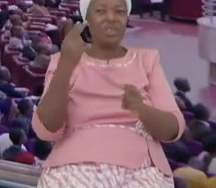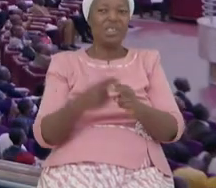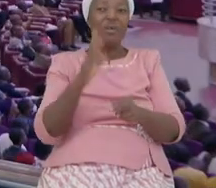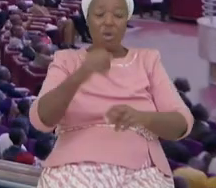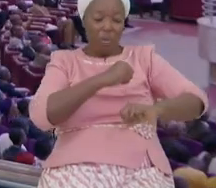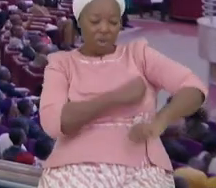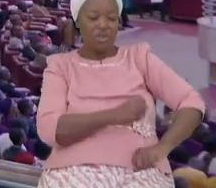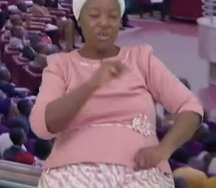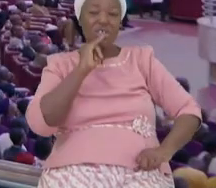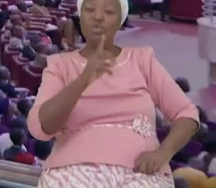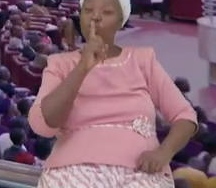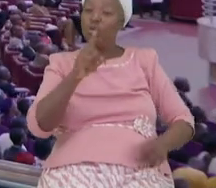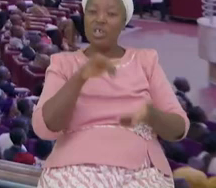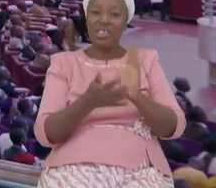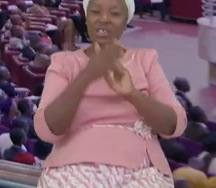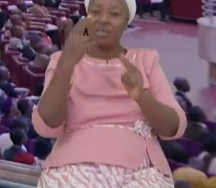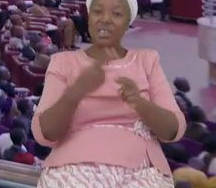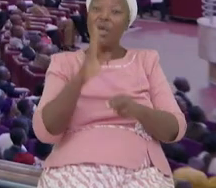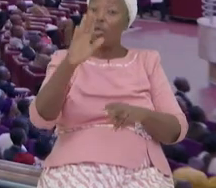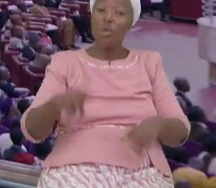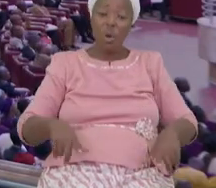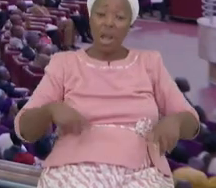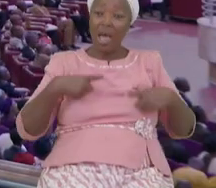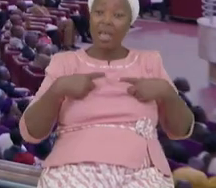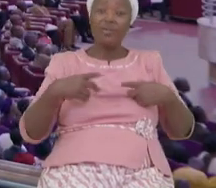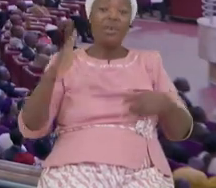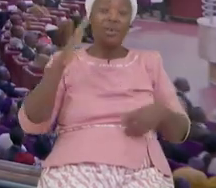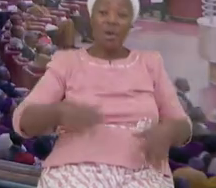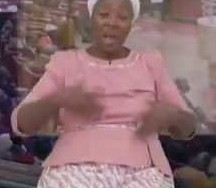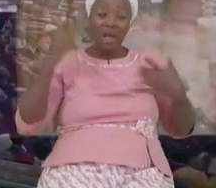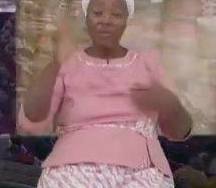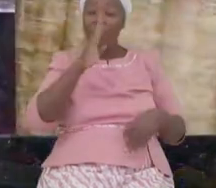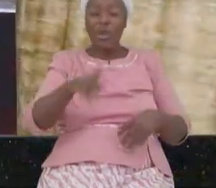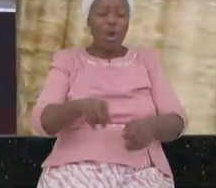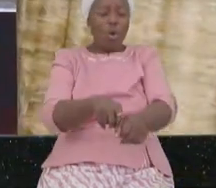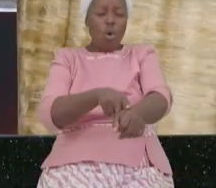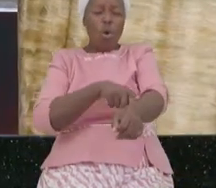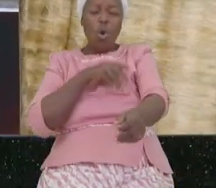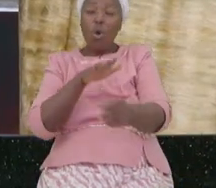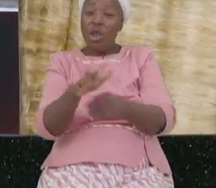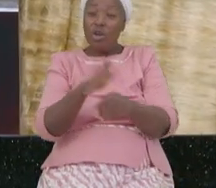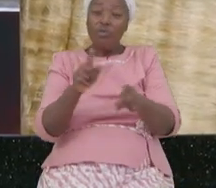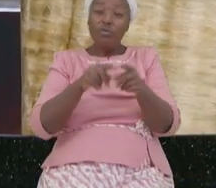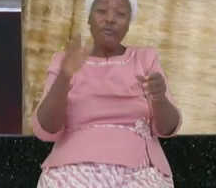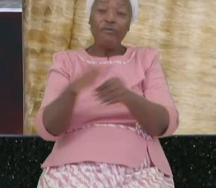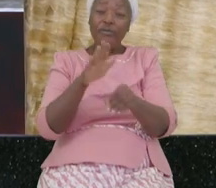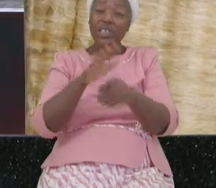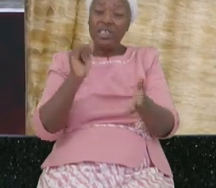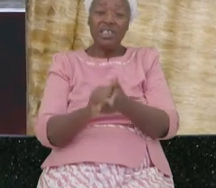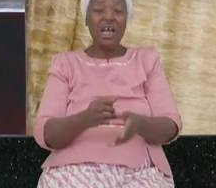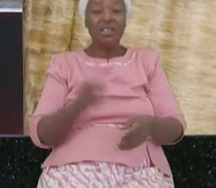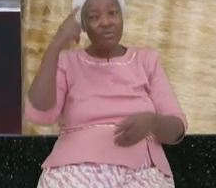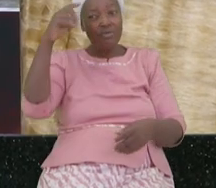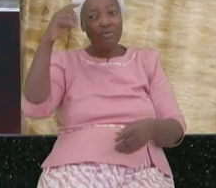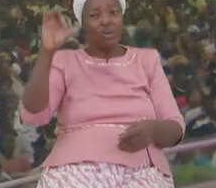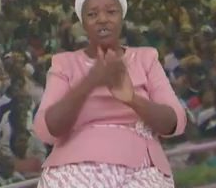is secured. Your life will be long enough to fulfill that dream in